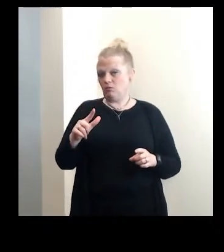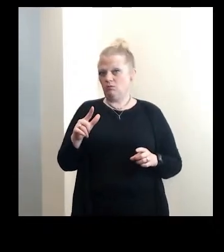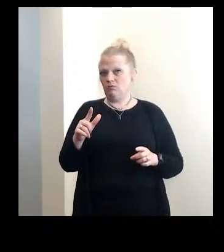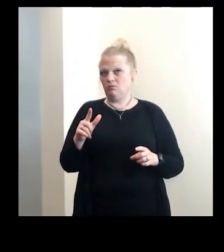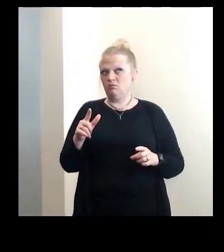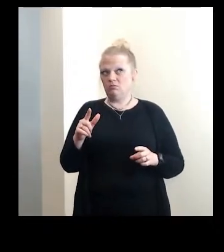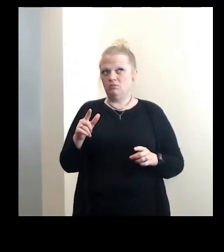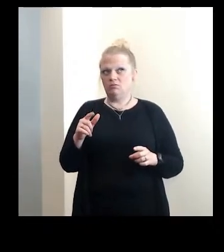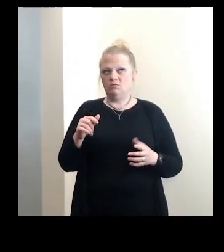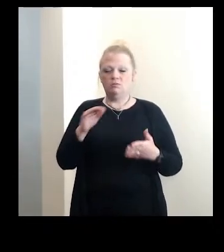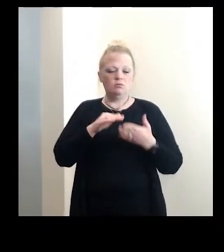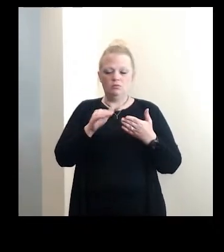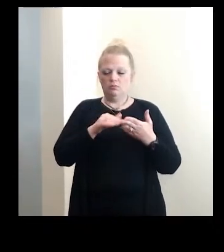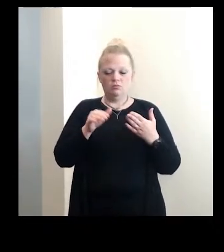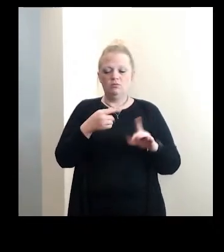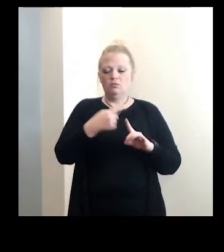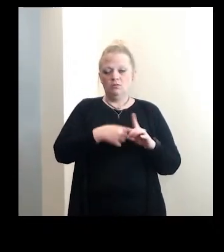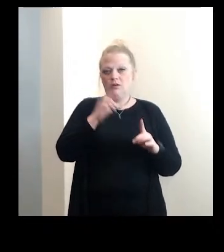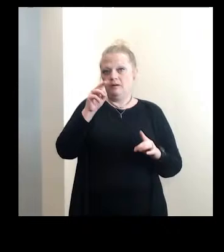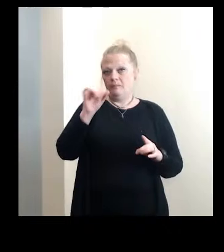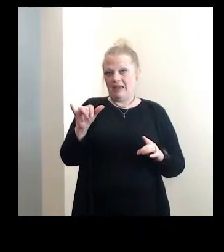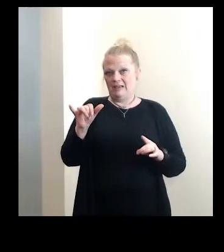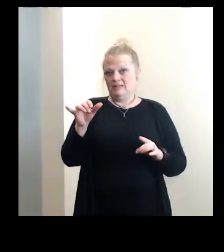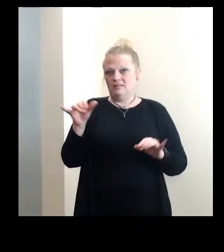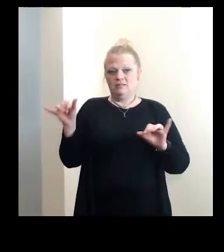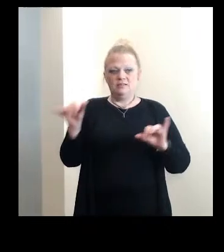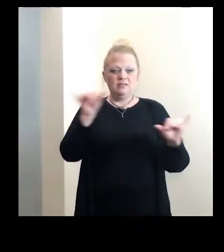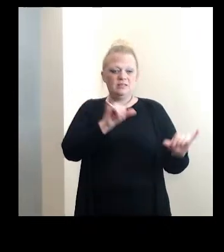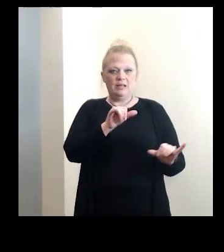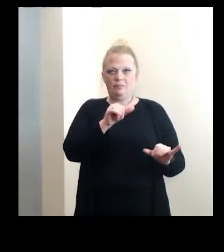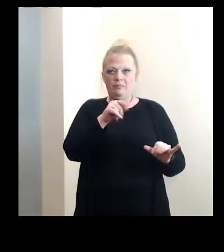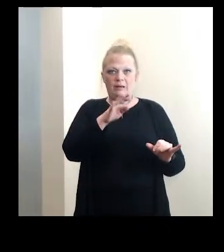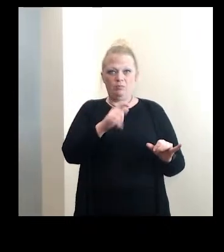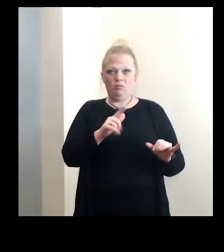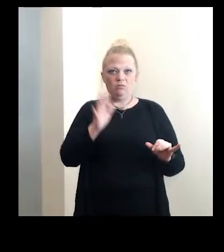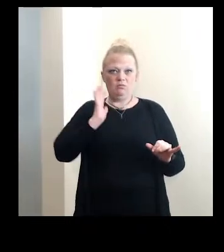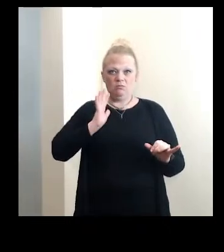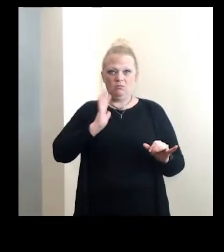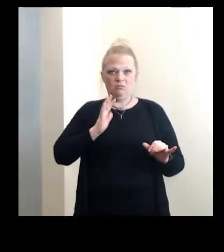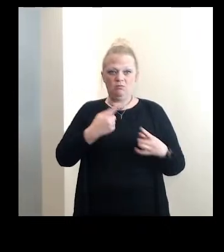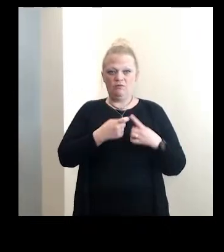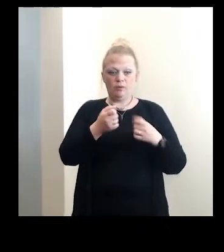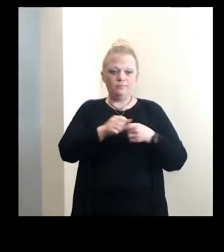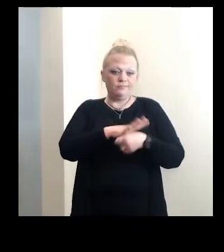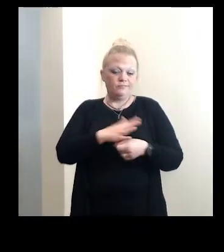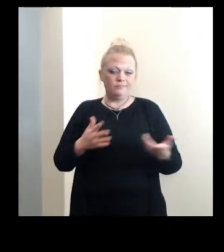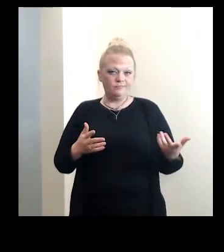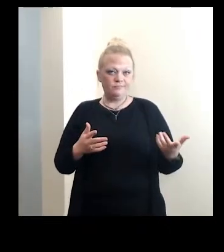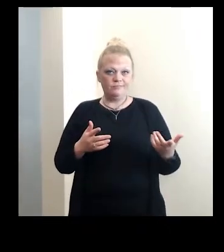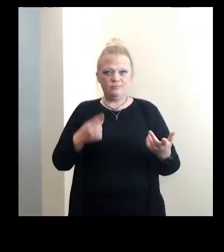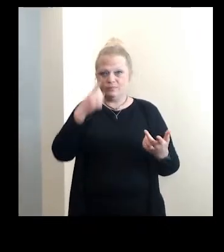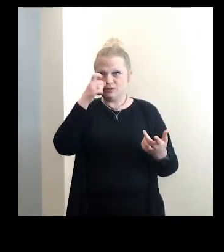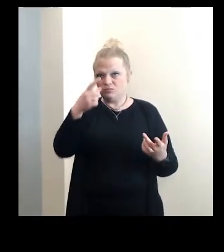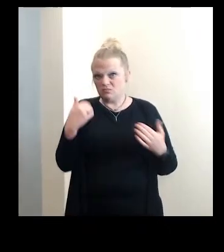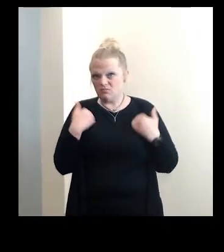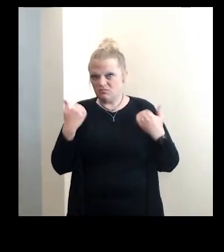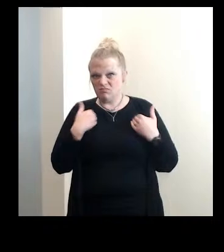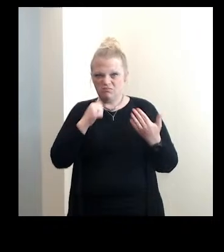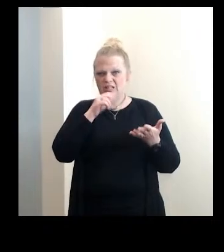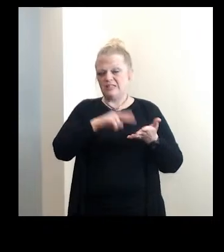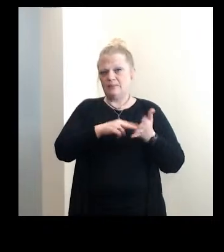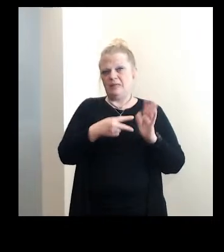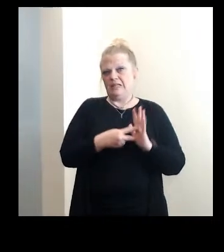like in the month of May, just like we had in the month of April from COVID-19. So just because you're younger doesn't